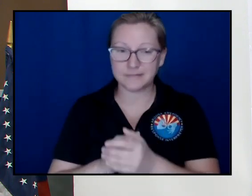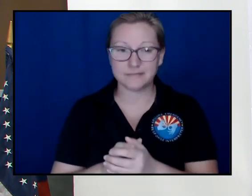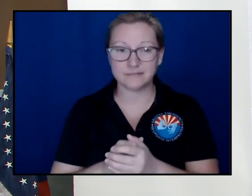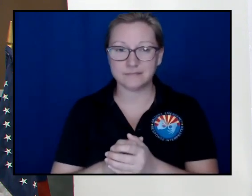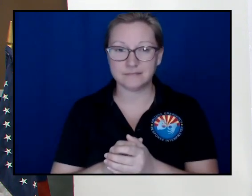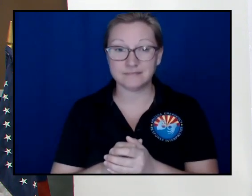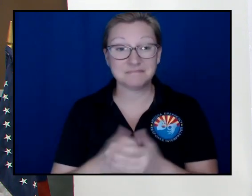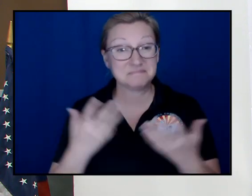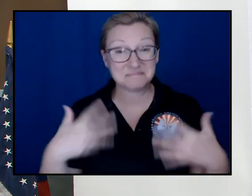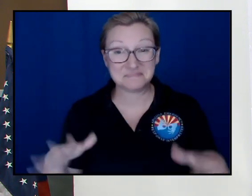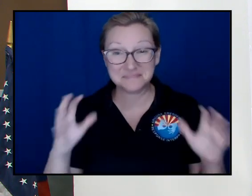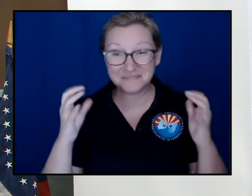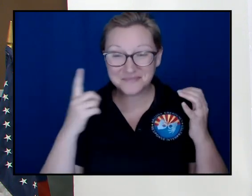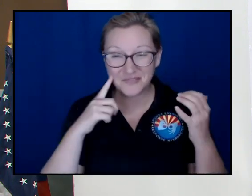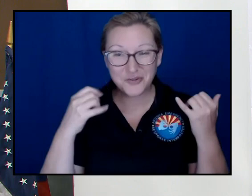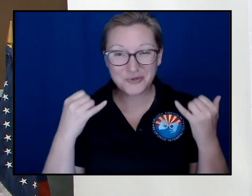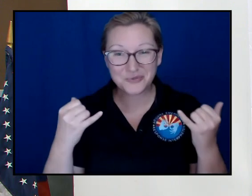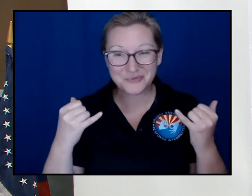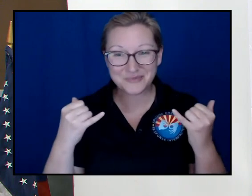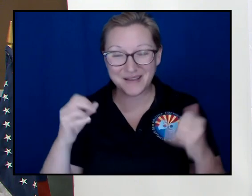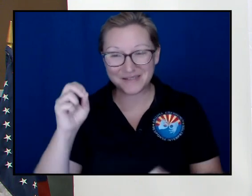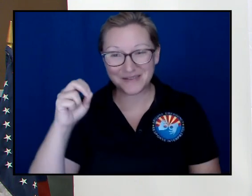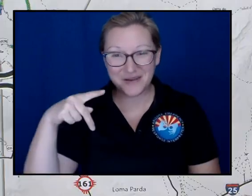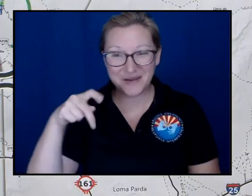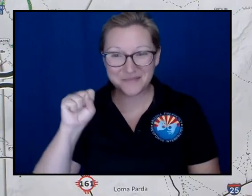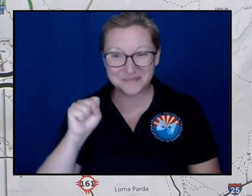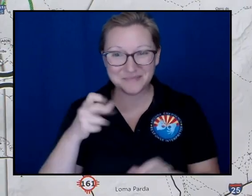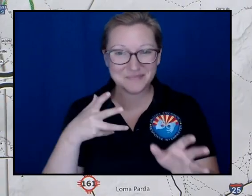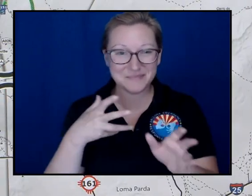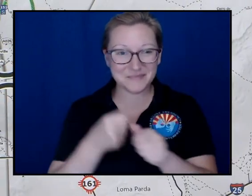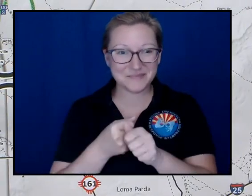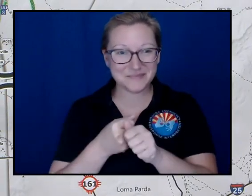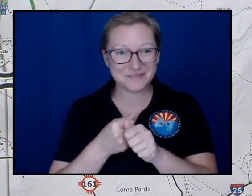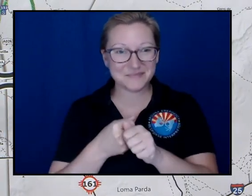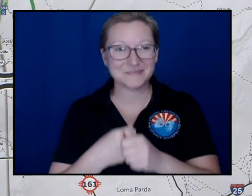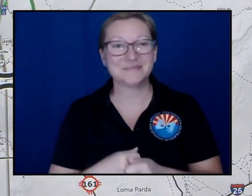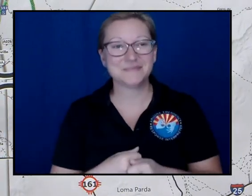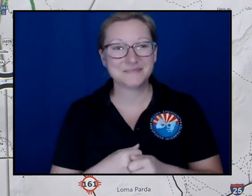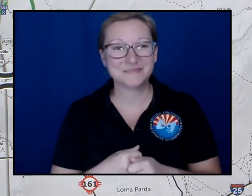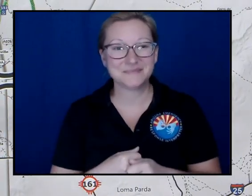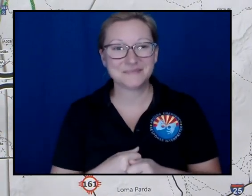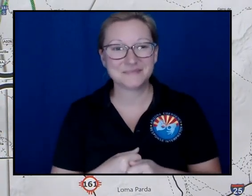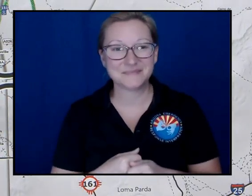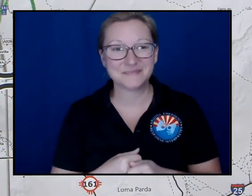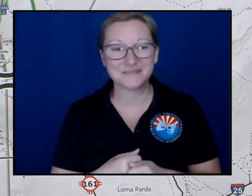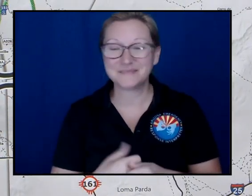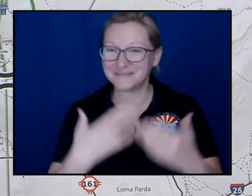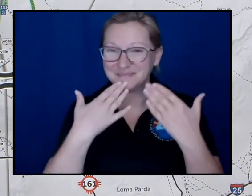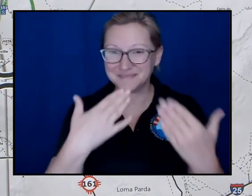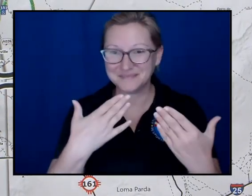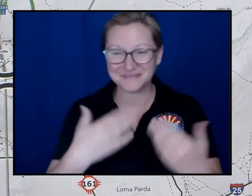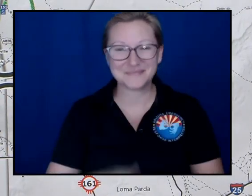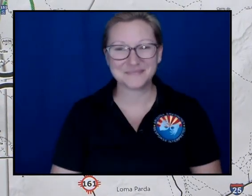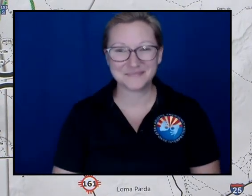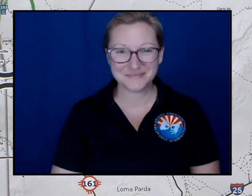I have for today's operational briefing or update, and I appreciate it. Thank you.